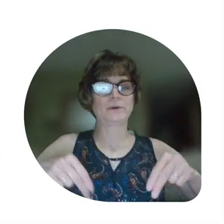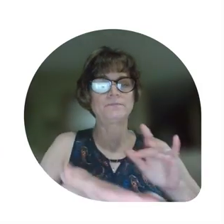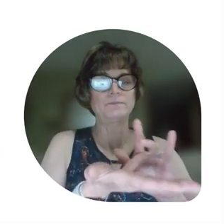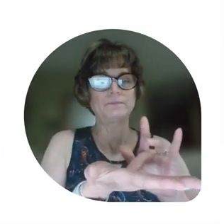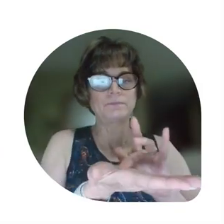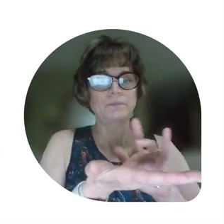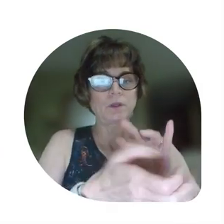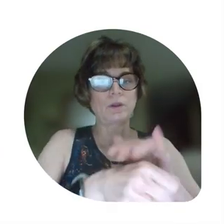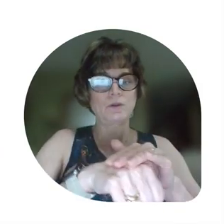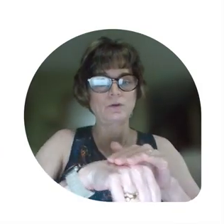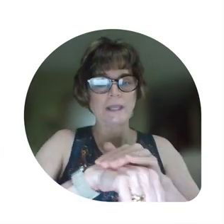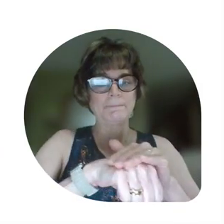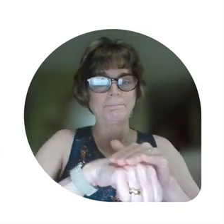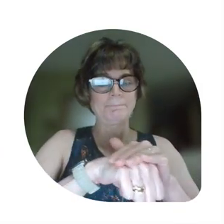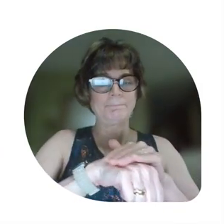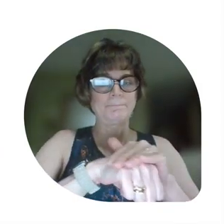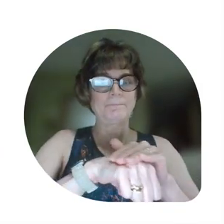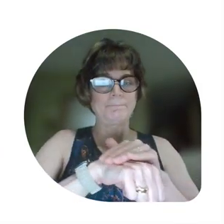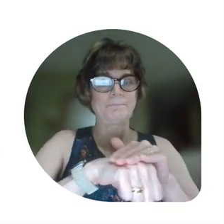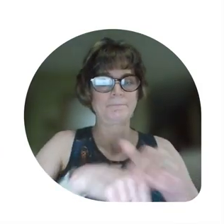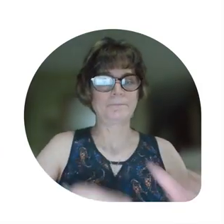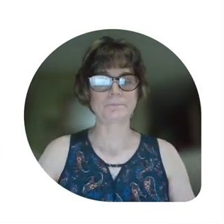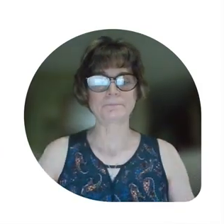Diaper, cream.